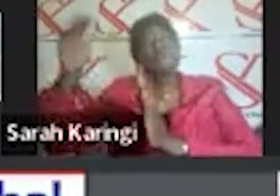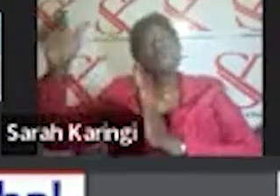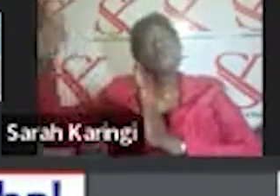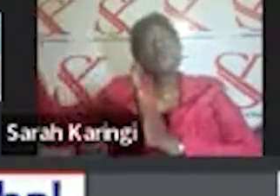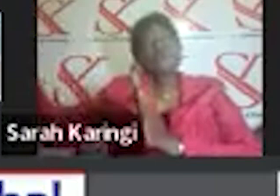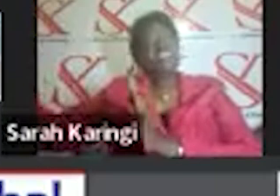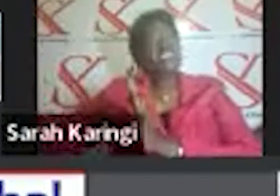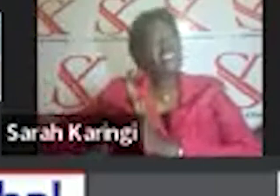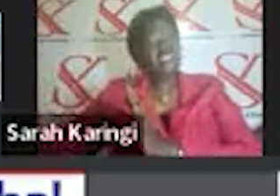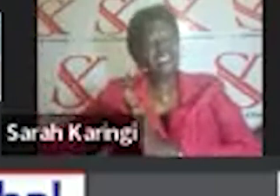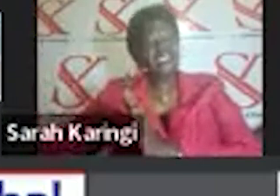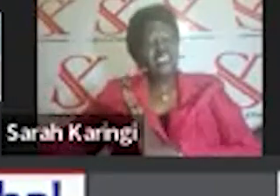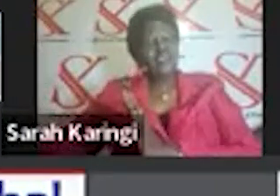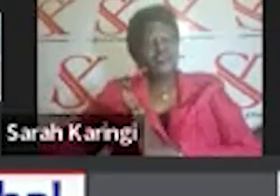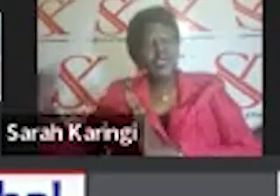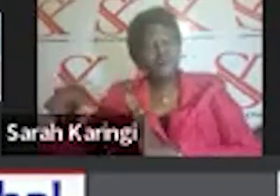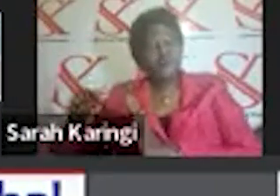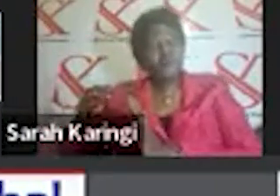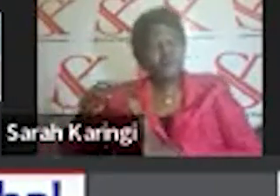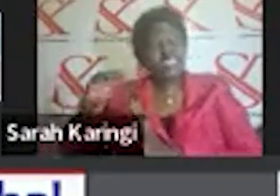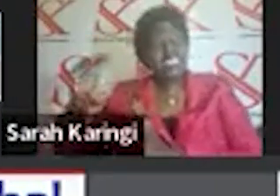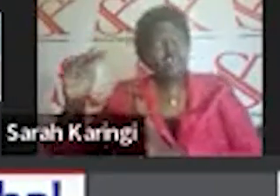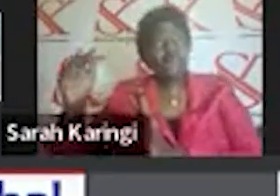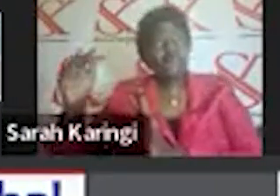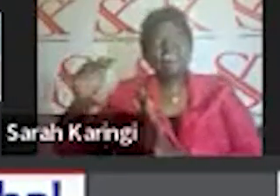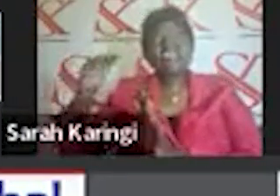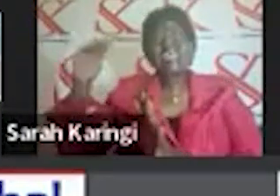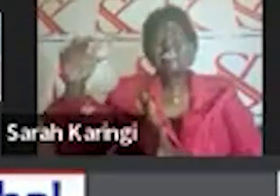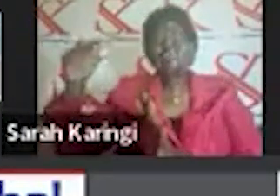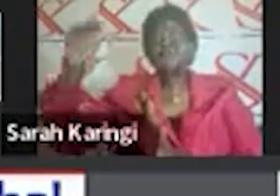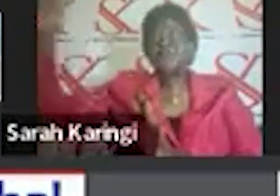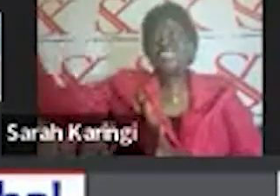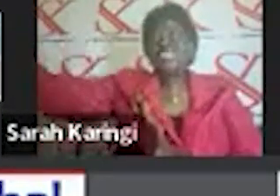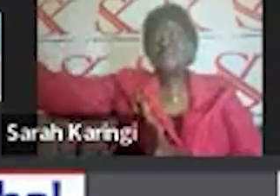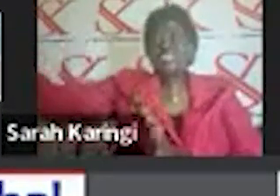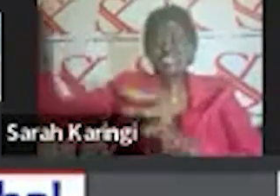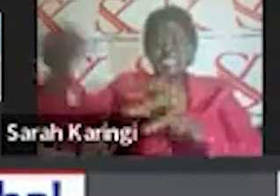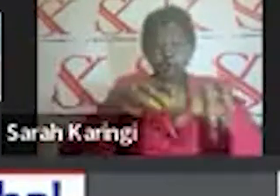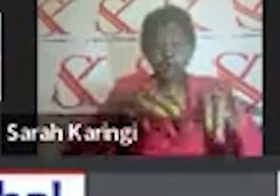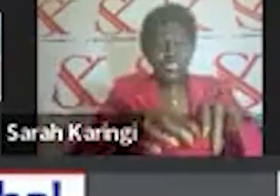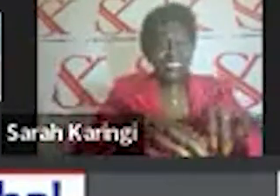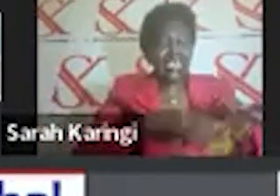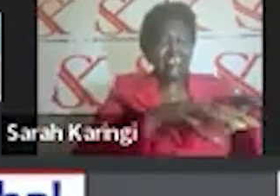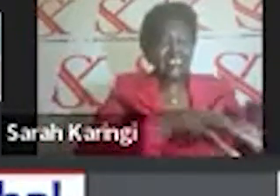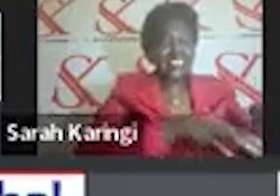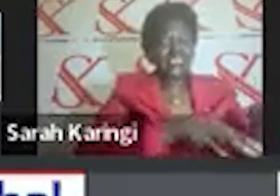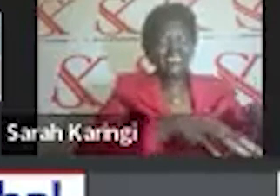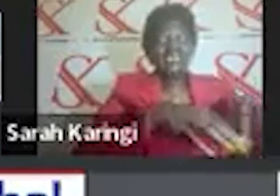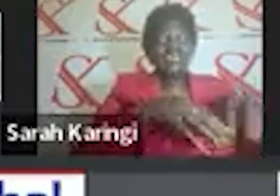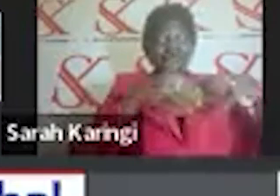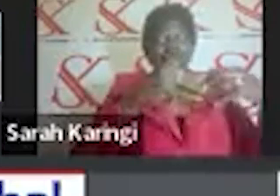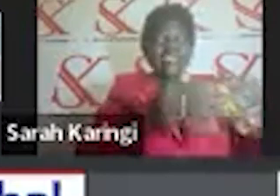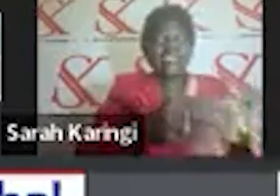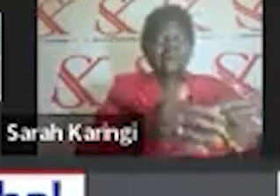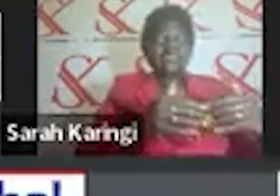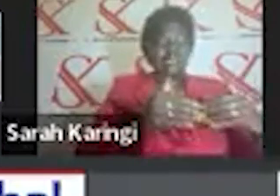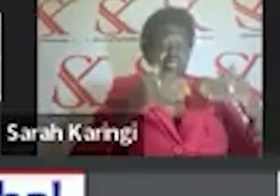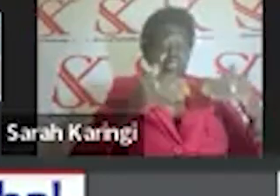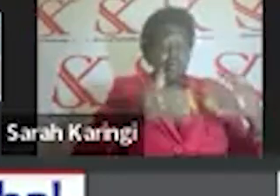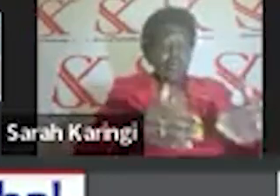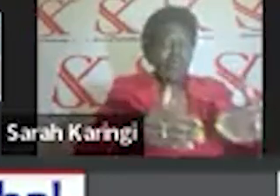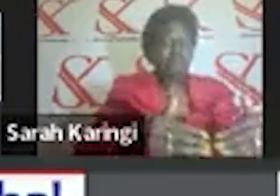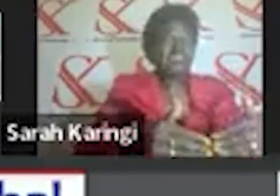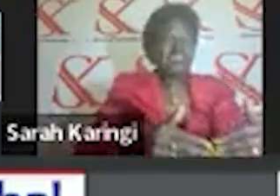now what is going to happen in this industry. So do you even think of, can I find out, can I go online and search, where is